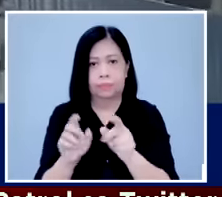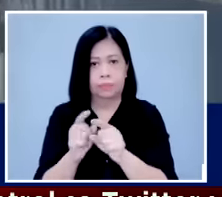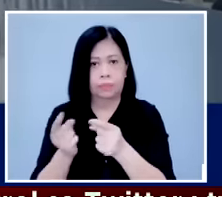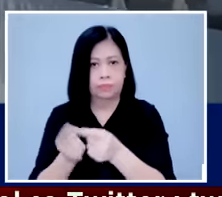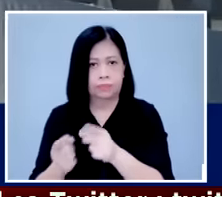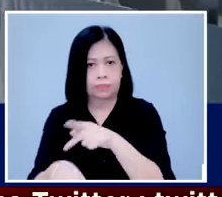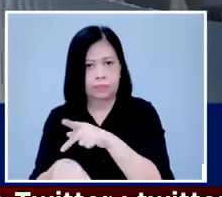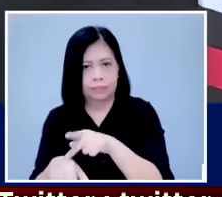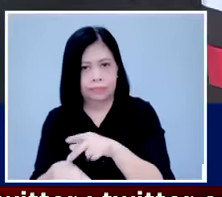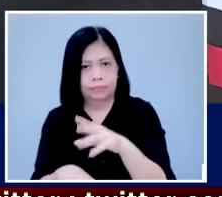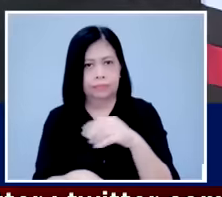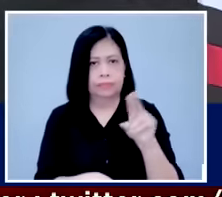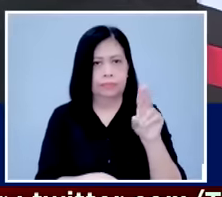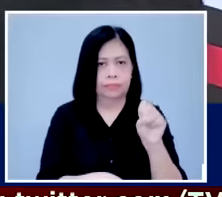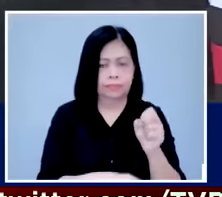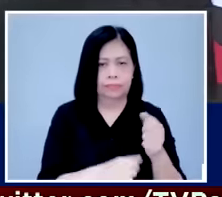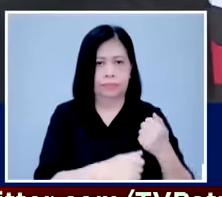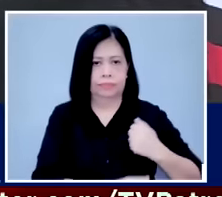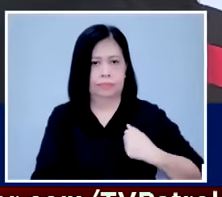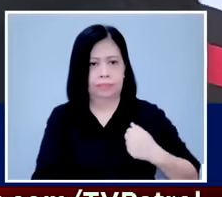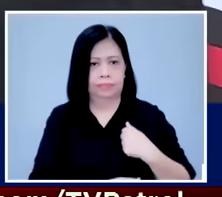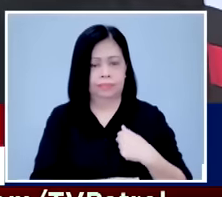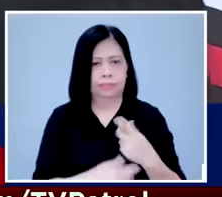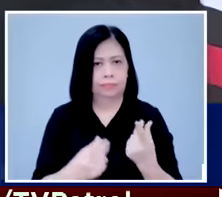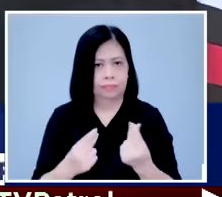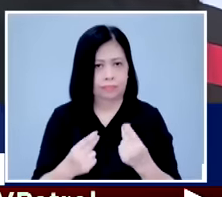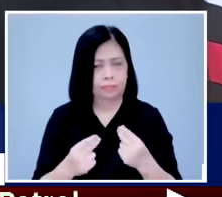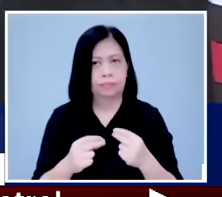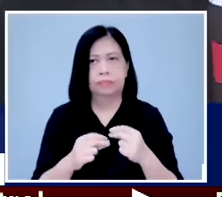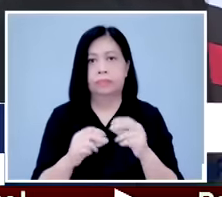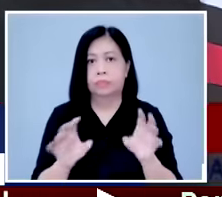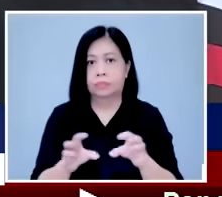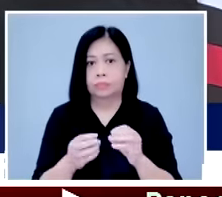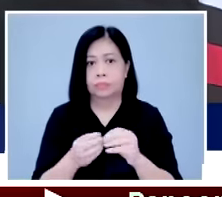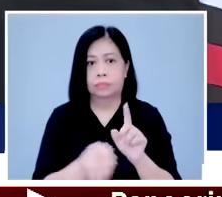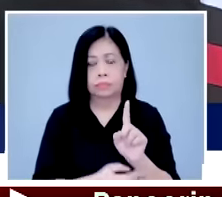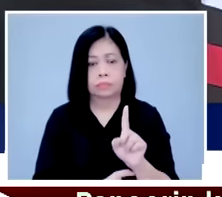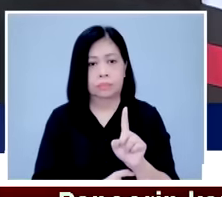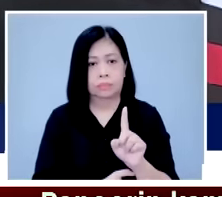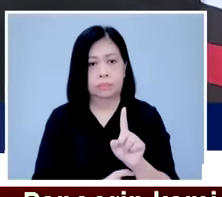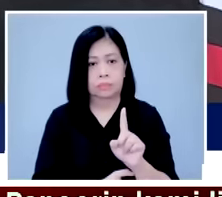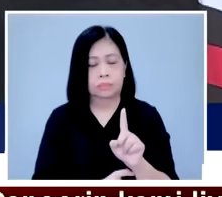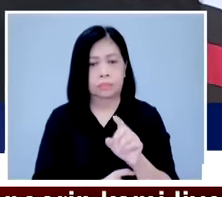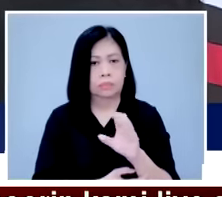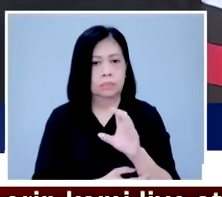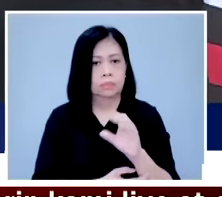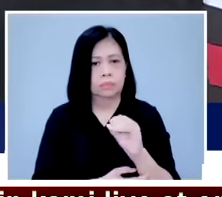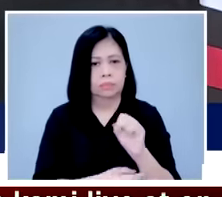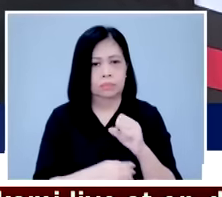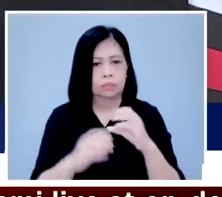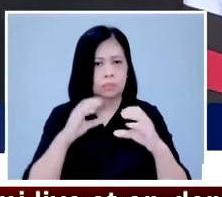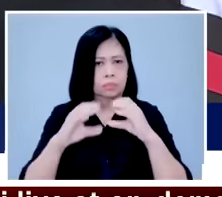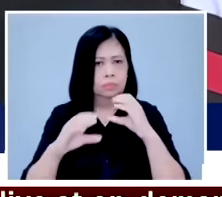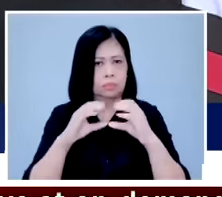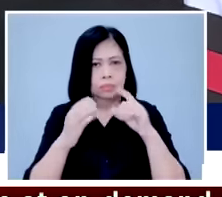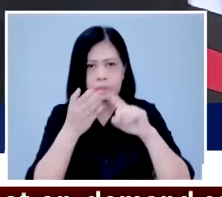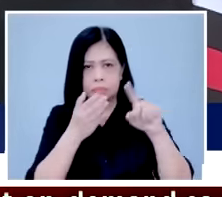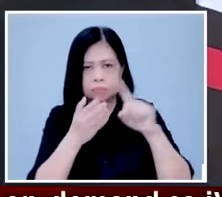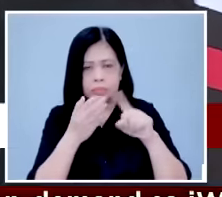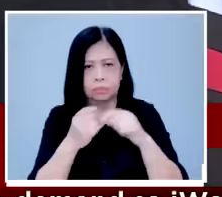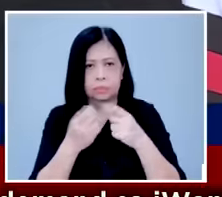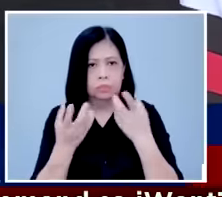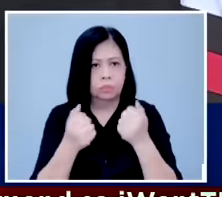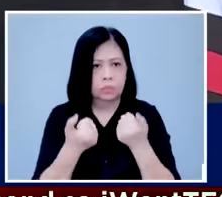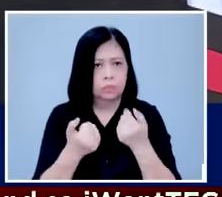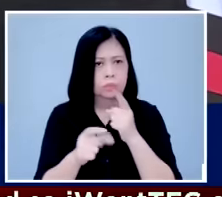Pilipinas at US. We've conducted series of activities. Number one, the comm check, communication check, wherein we primarily want to